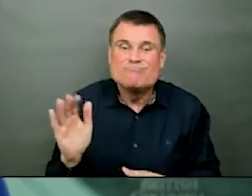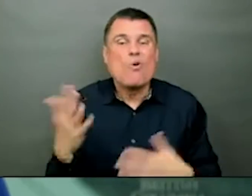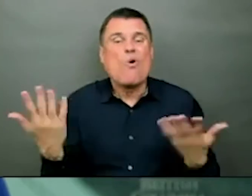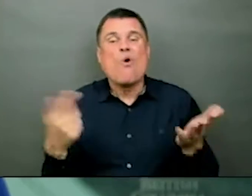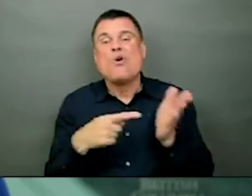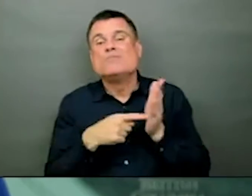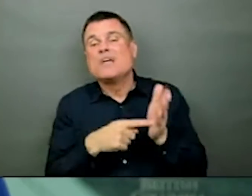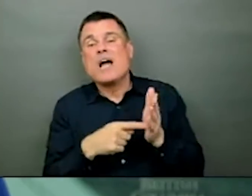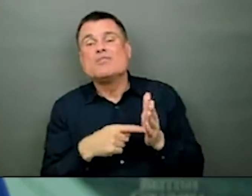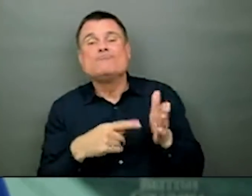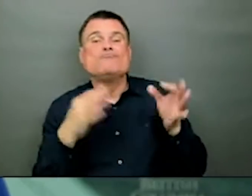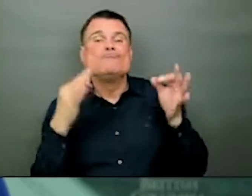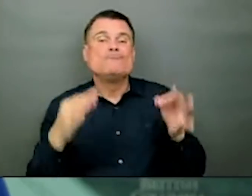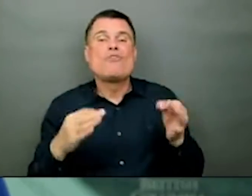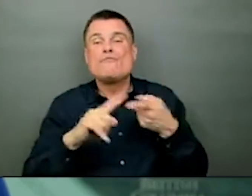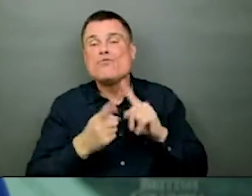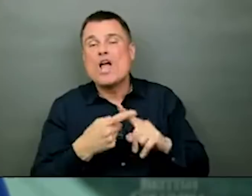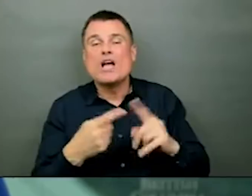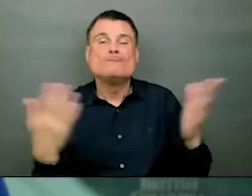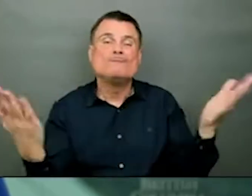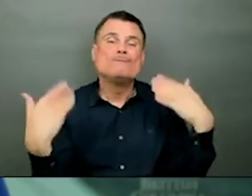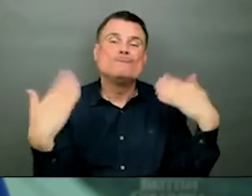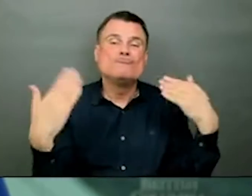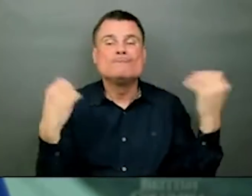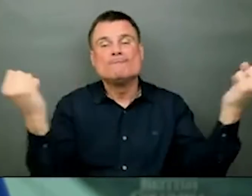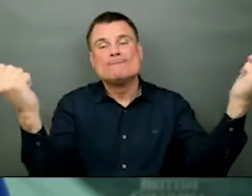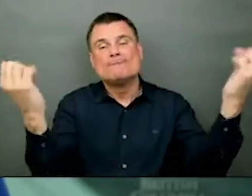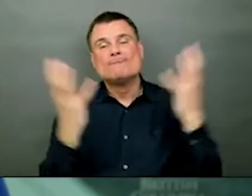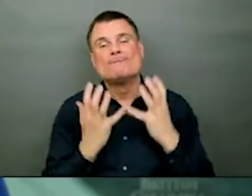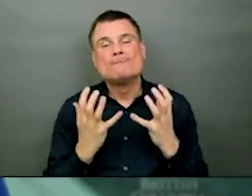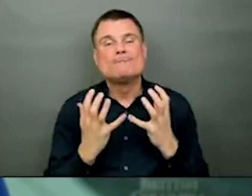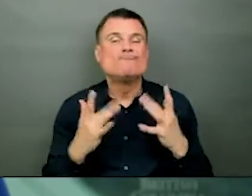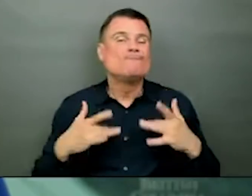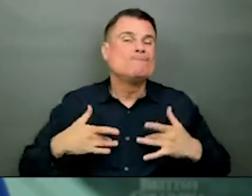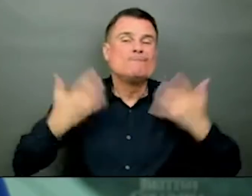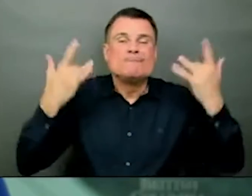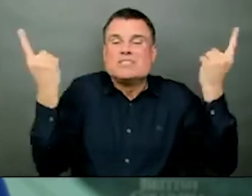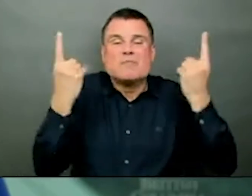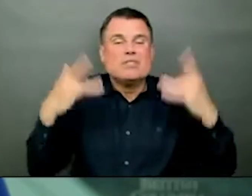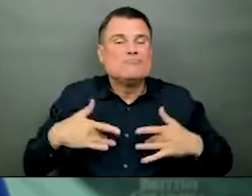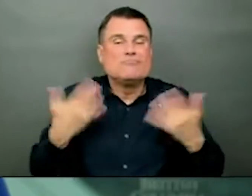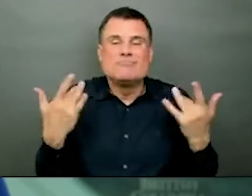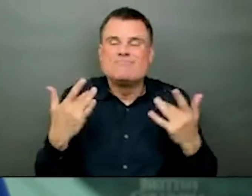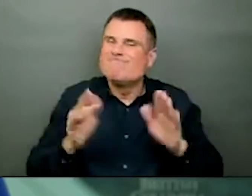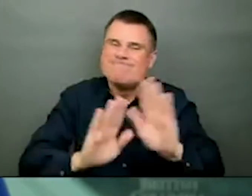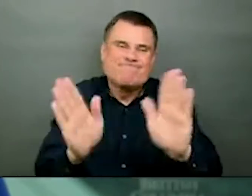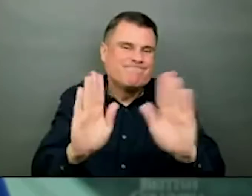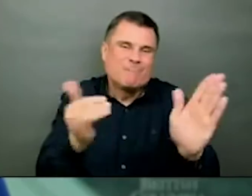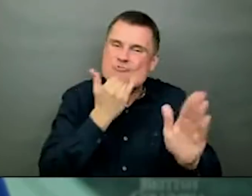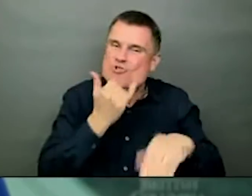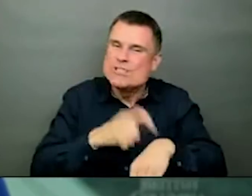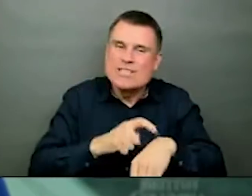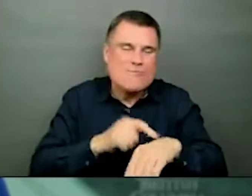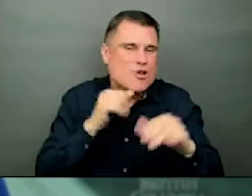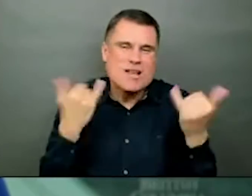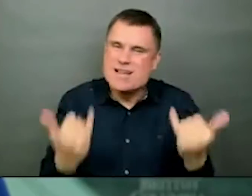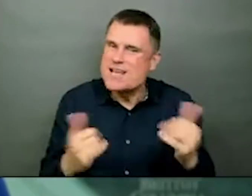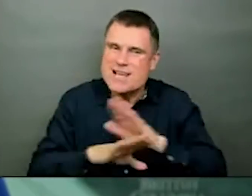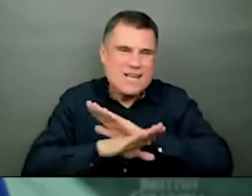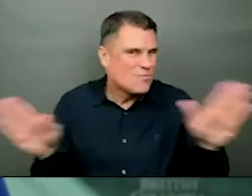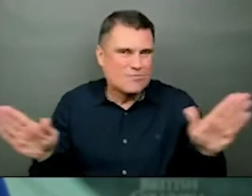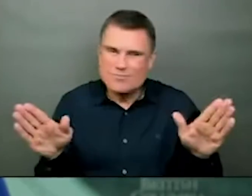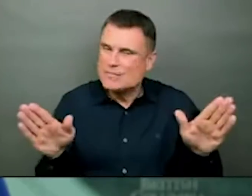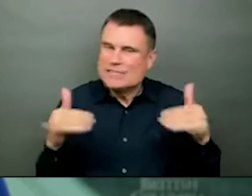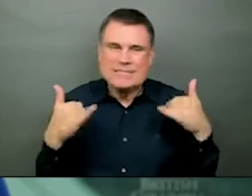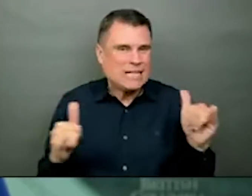to be followed. We know, because it's about health, that some days we don't do as well as others. We don't eat as well. We don't exercise as